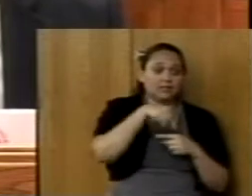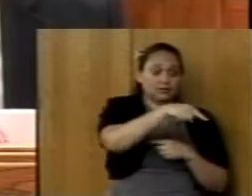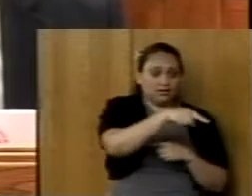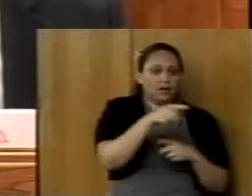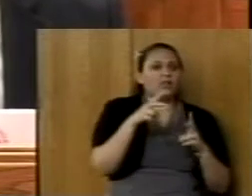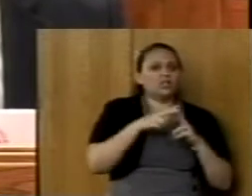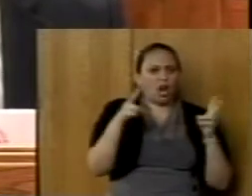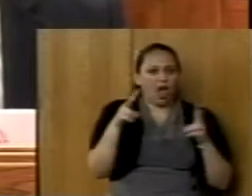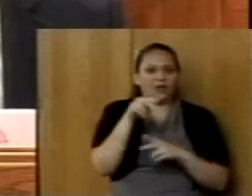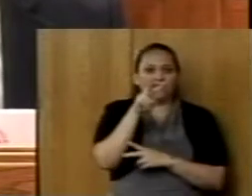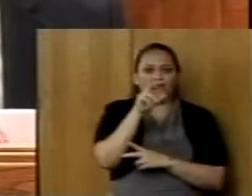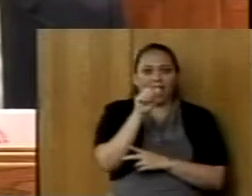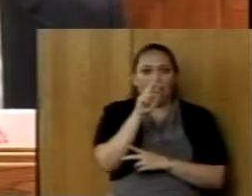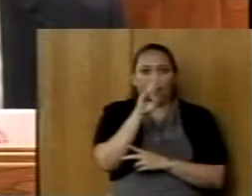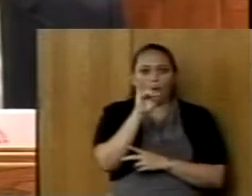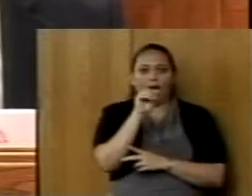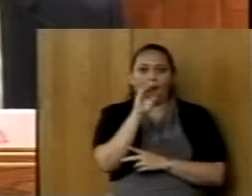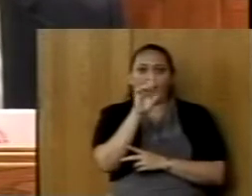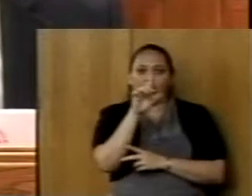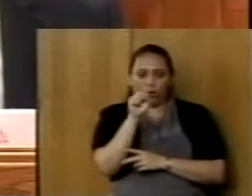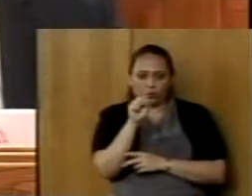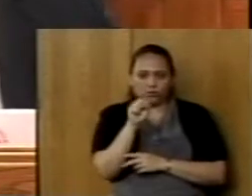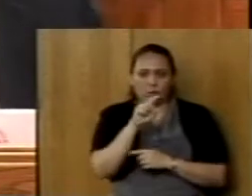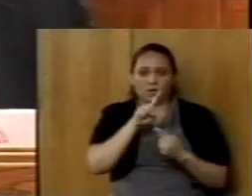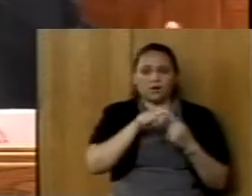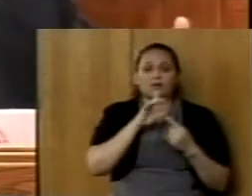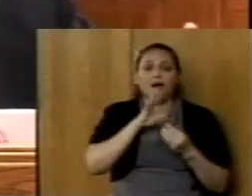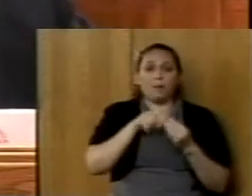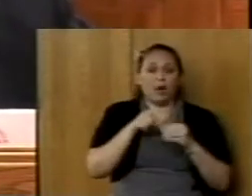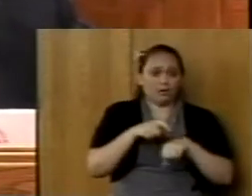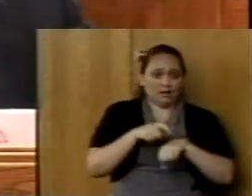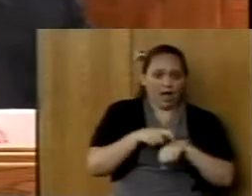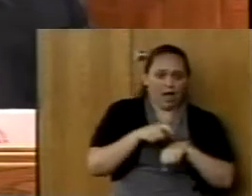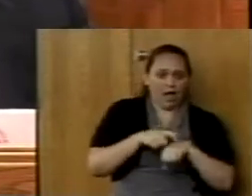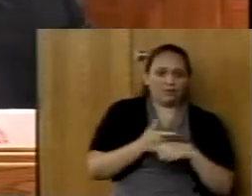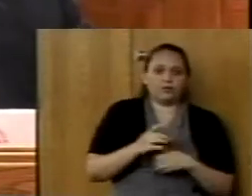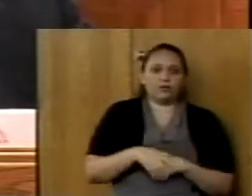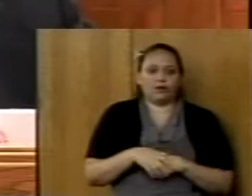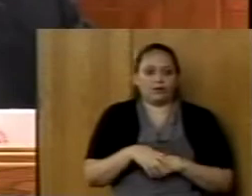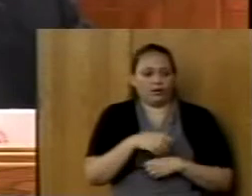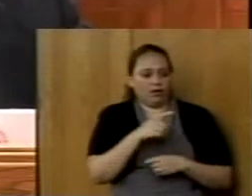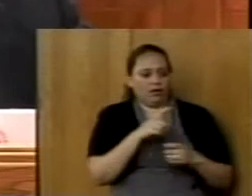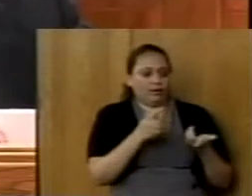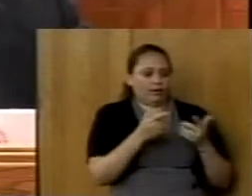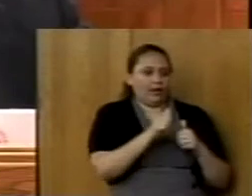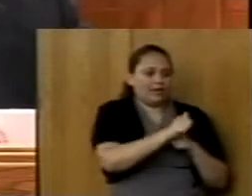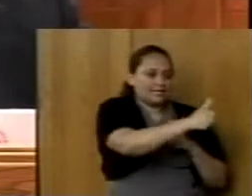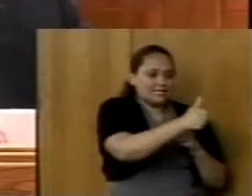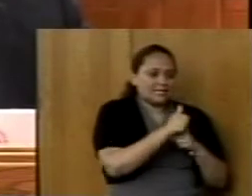start talking about time itself, sir, the distance between one school and from the bus